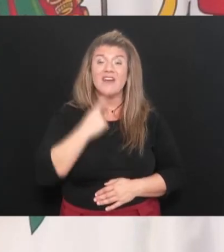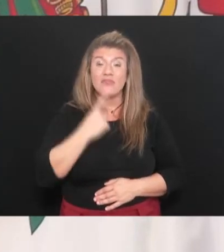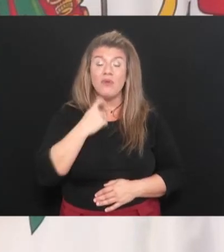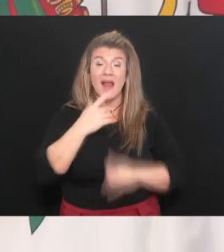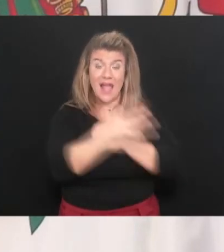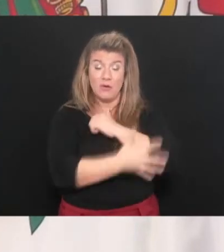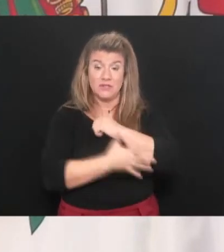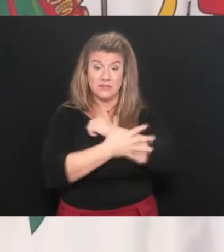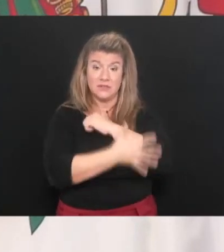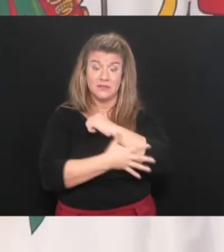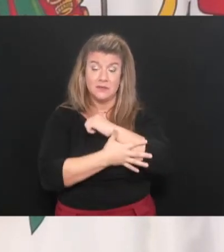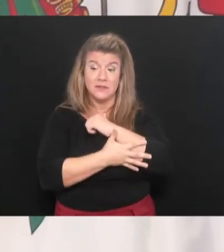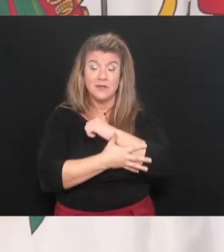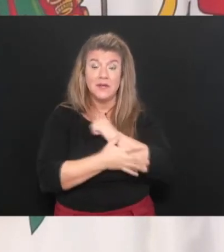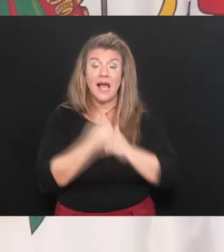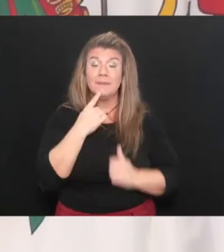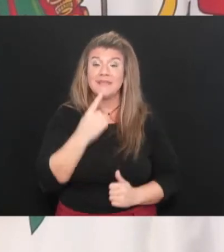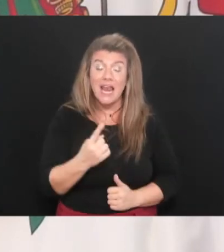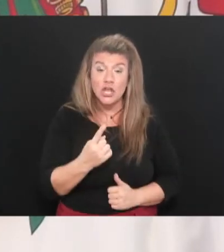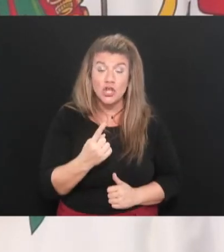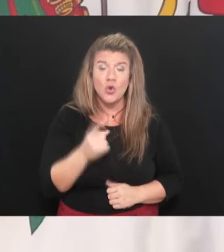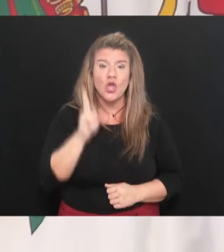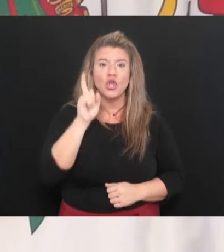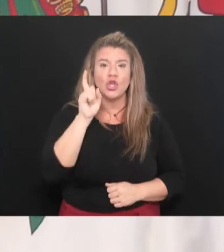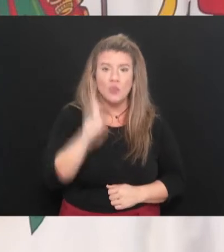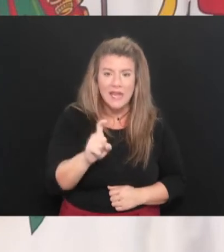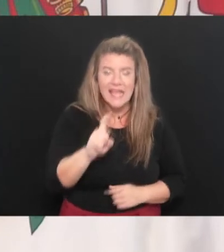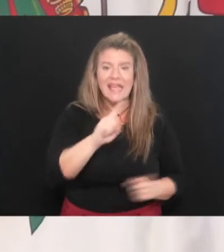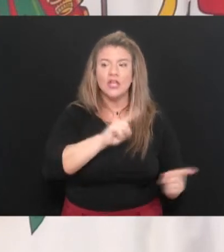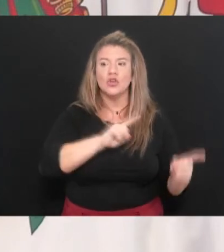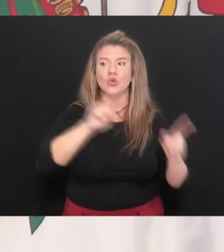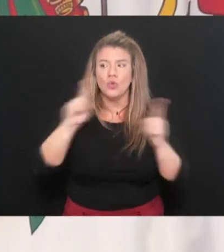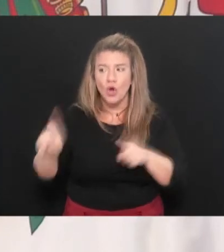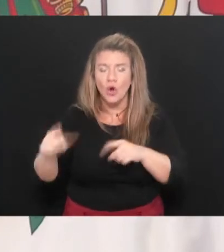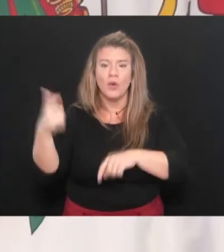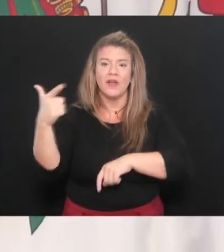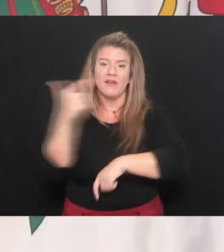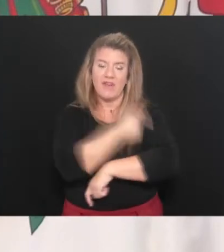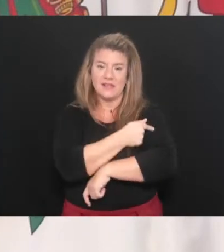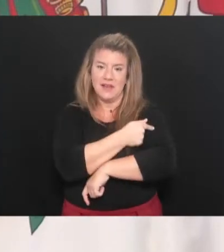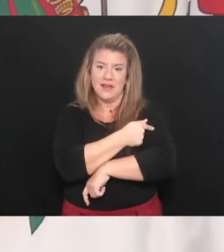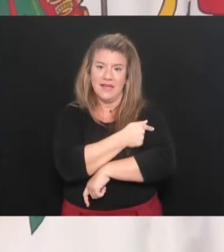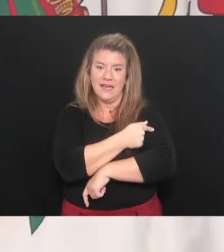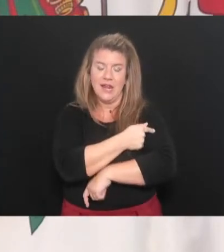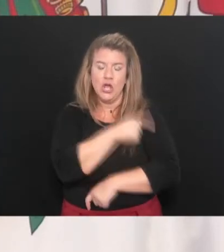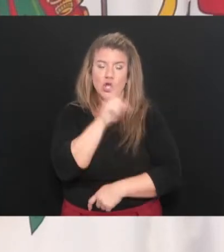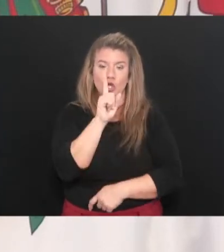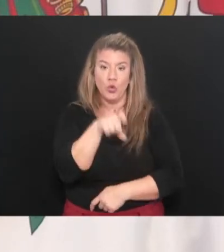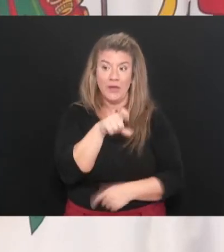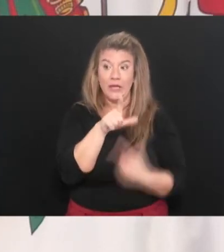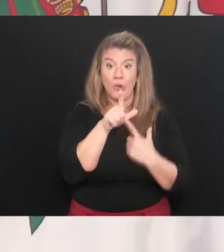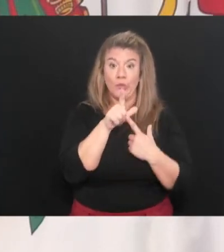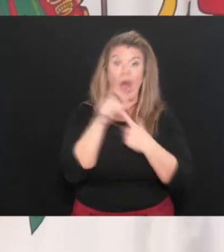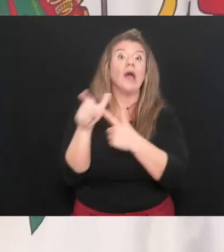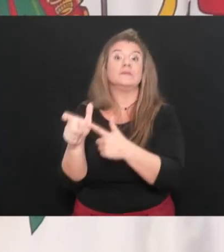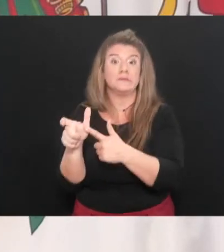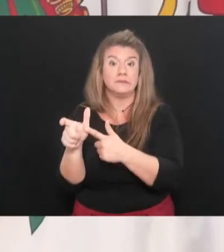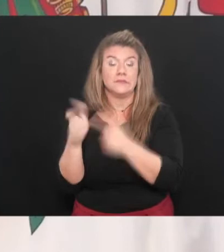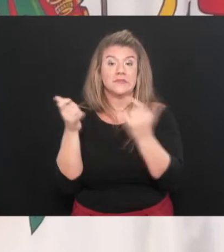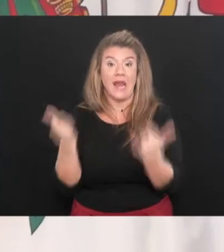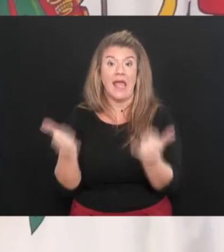you with all in me, you need to go get vaccinated, and you need to run to get vaccinated